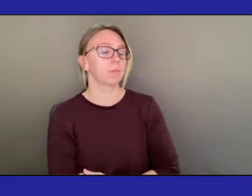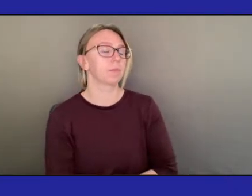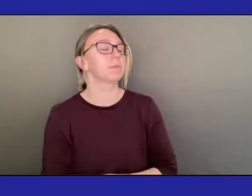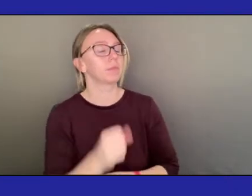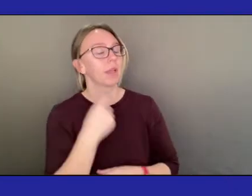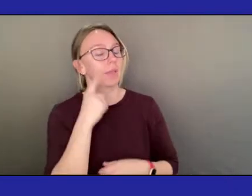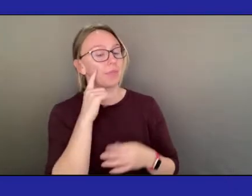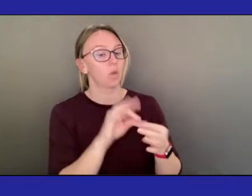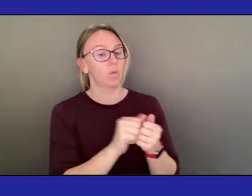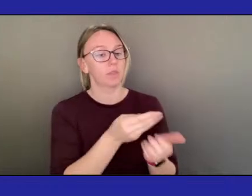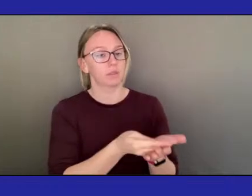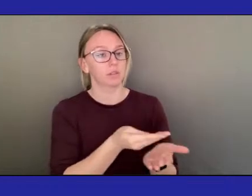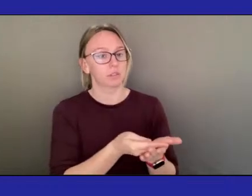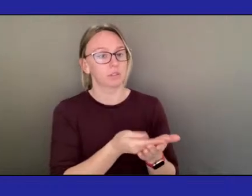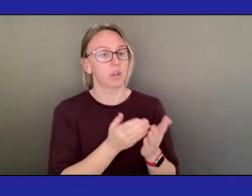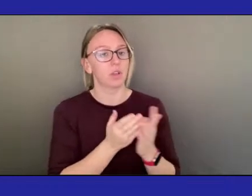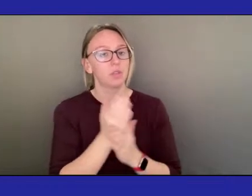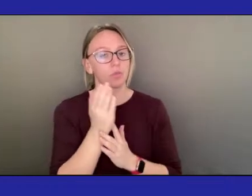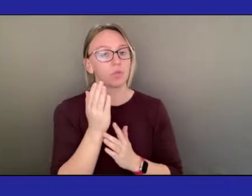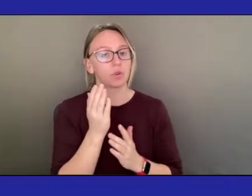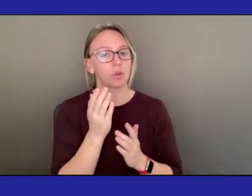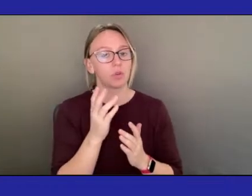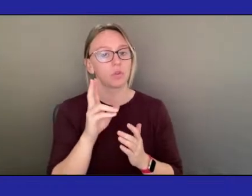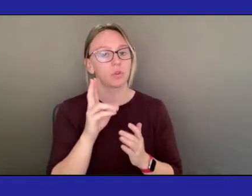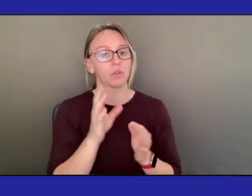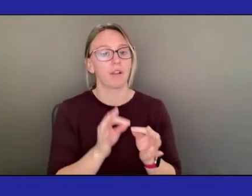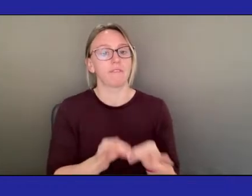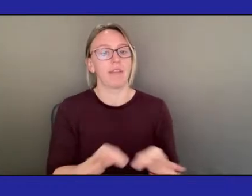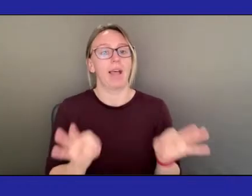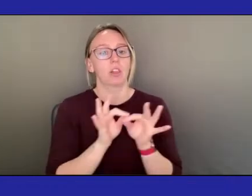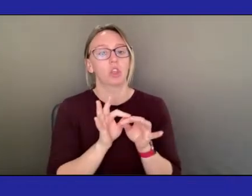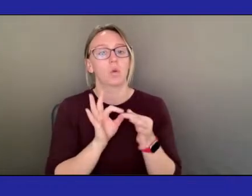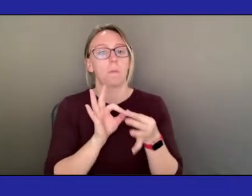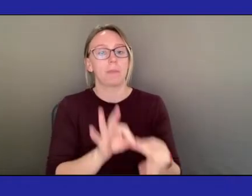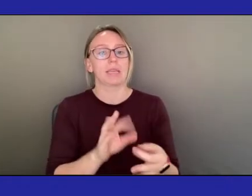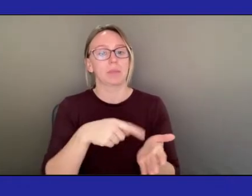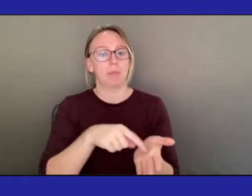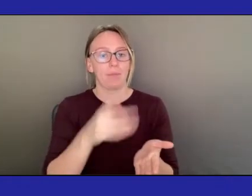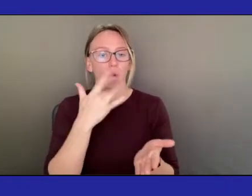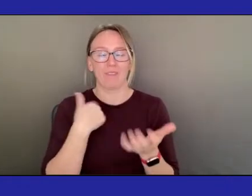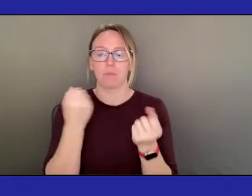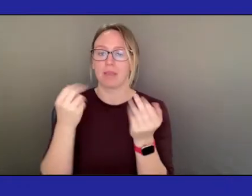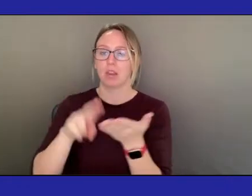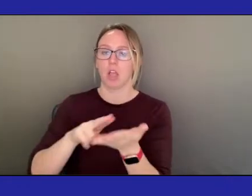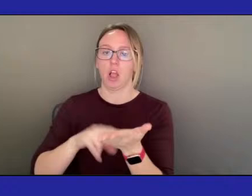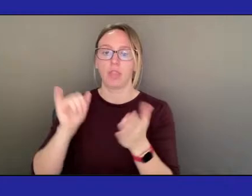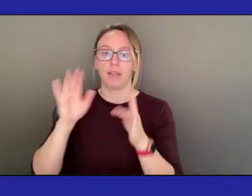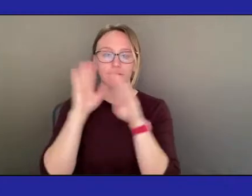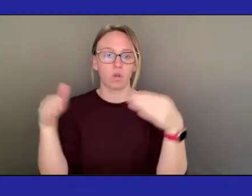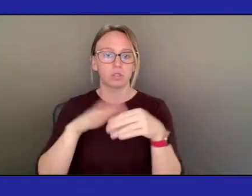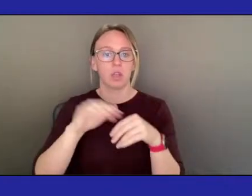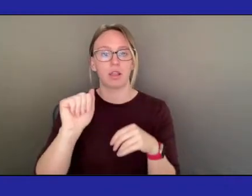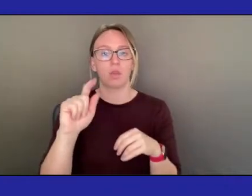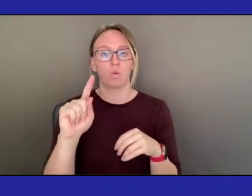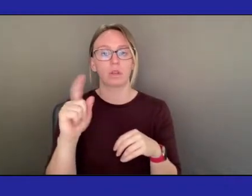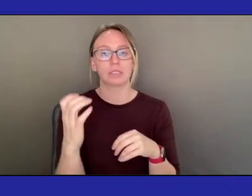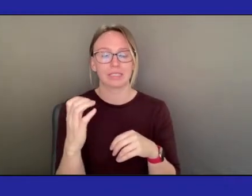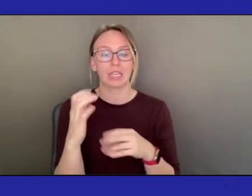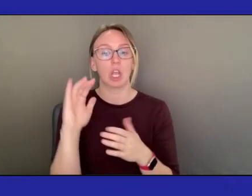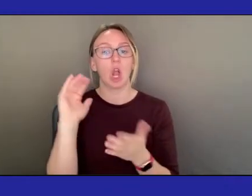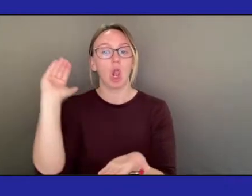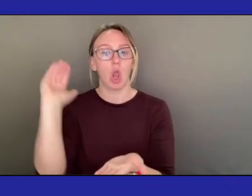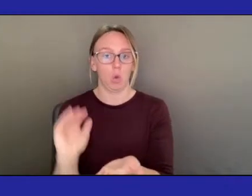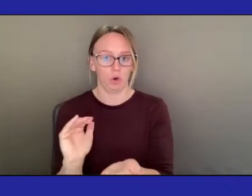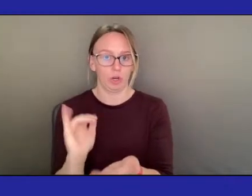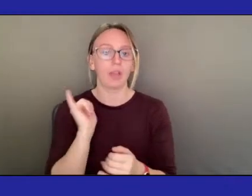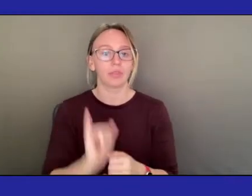probably through value-based payment because we have so many contracts that really focus on A1C lowering. So that's where we